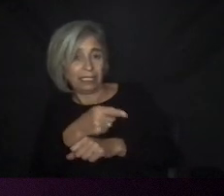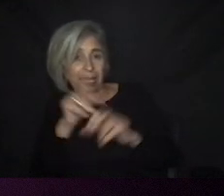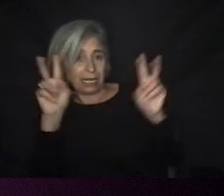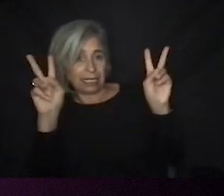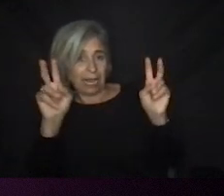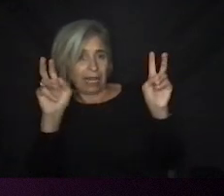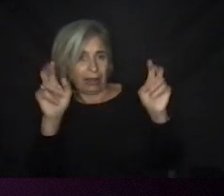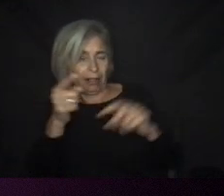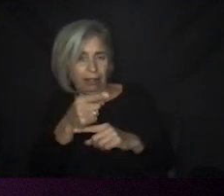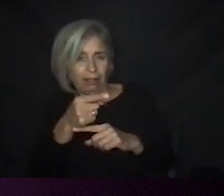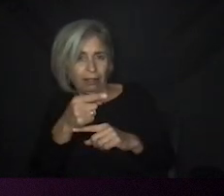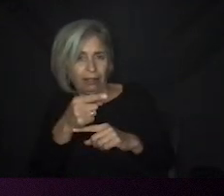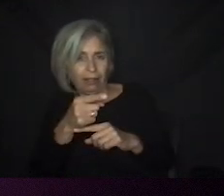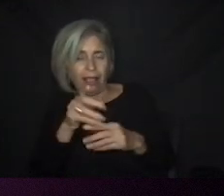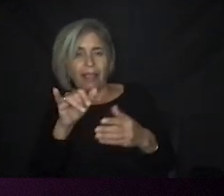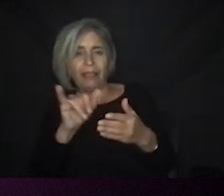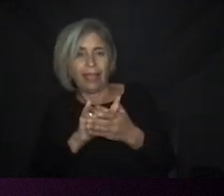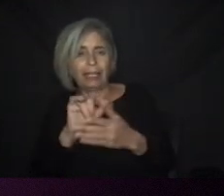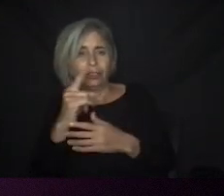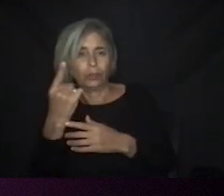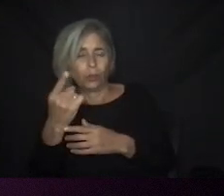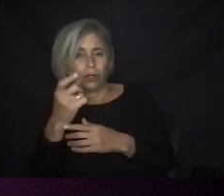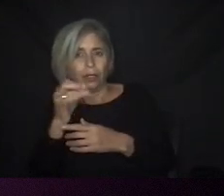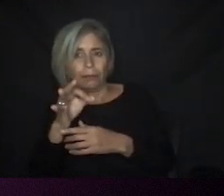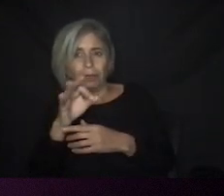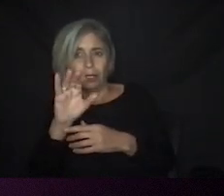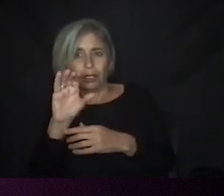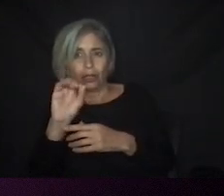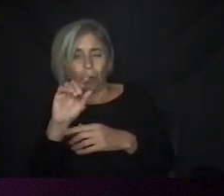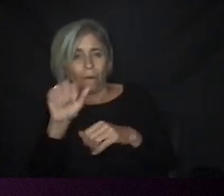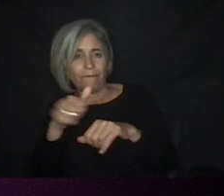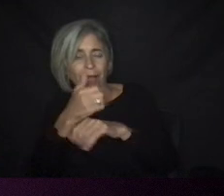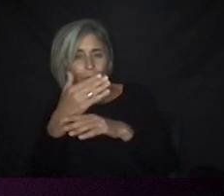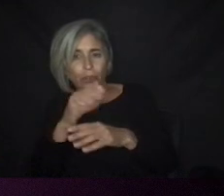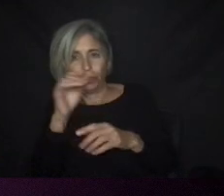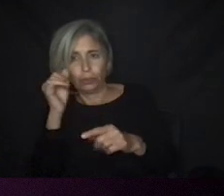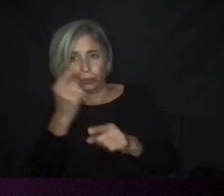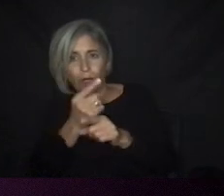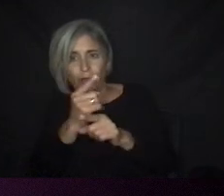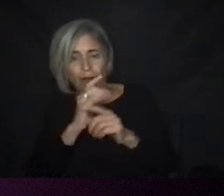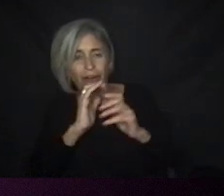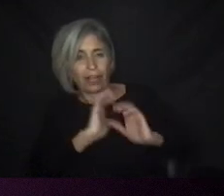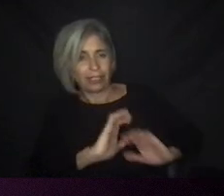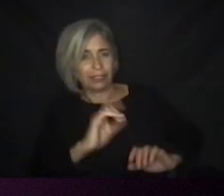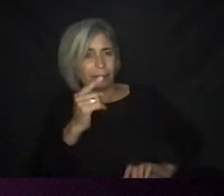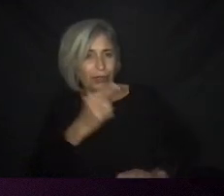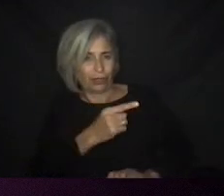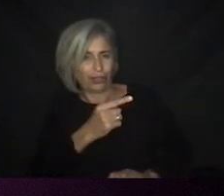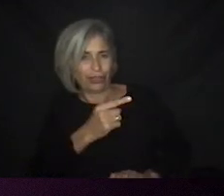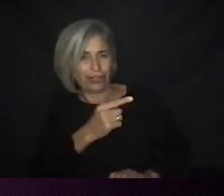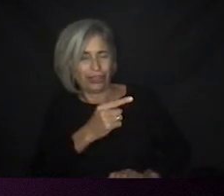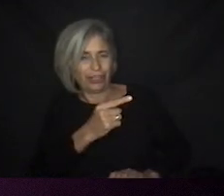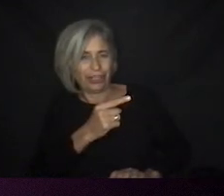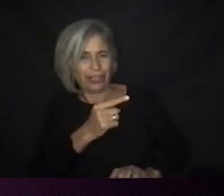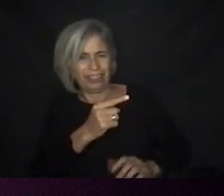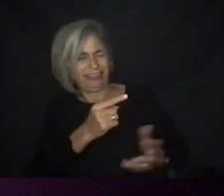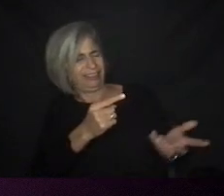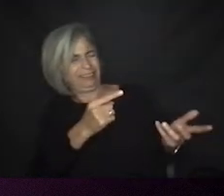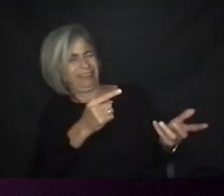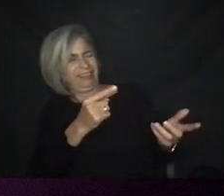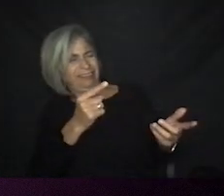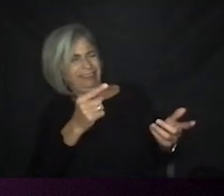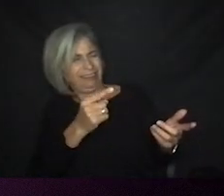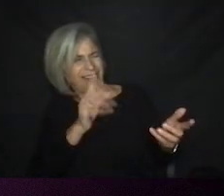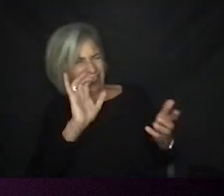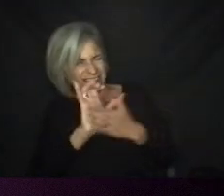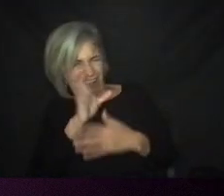title, and this is one of, actually it's my co-founder's brother, but it's also one of our customers, an angler. Well, that doesn't make much sense, right?